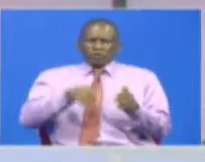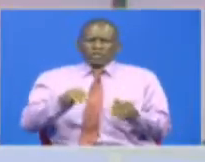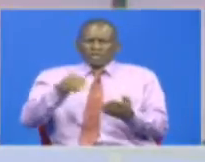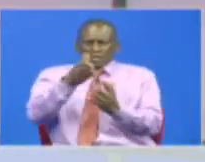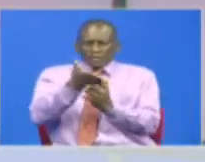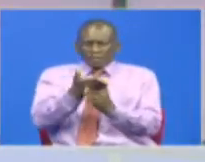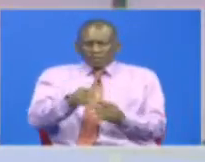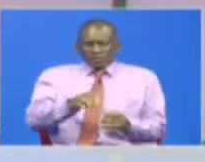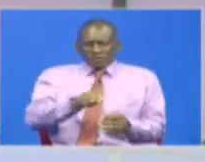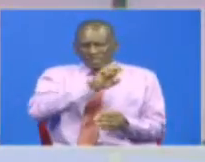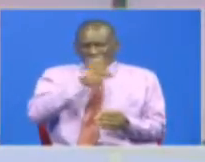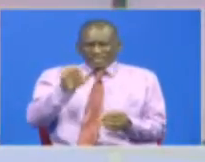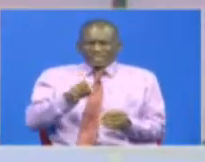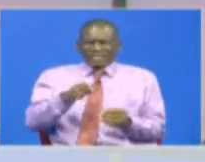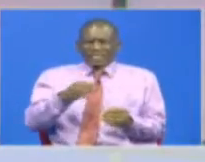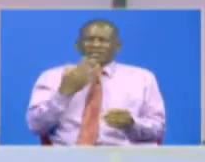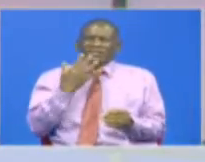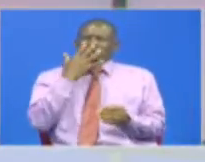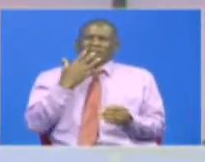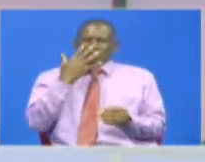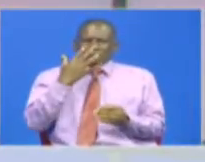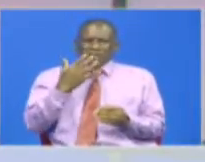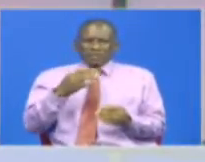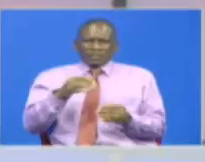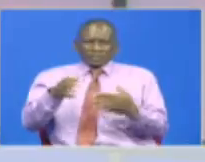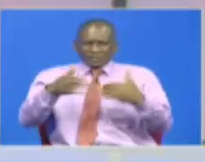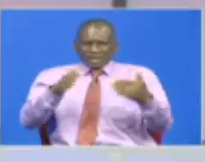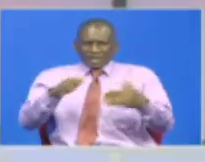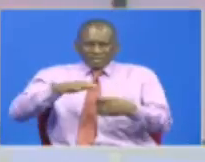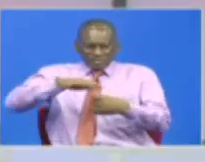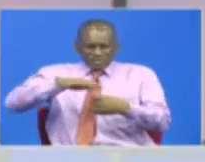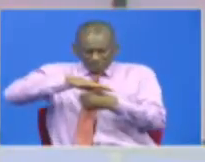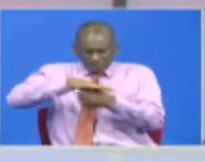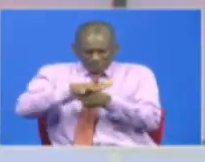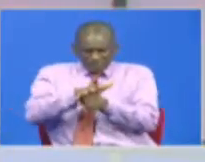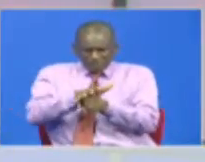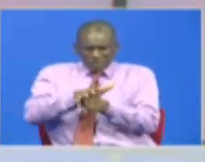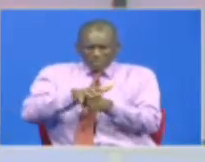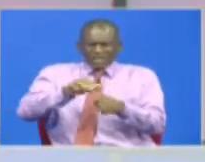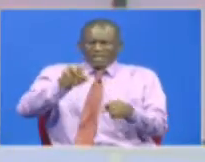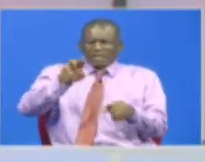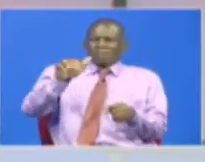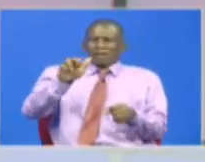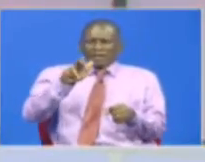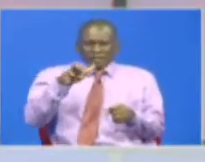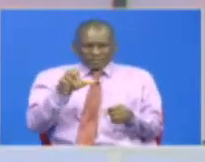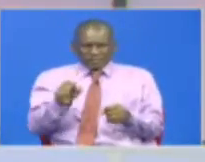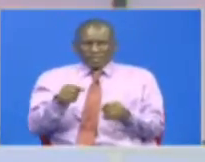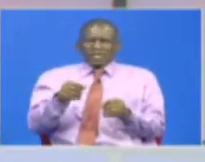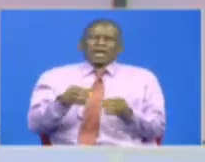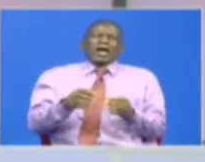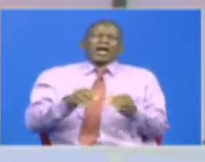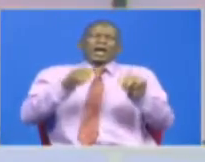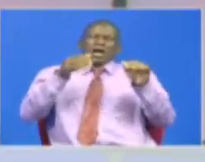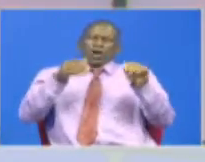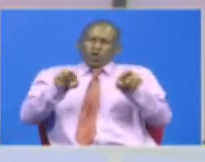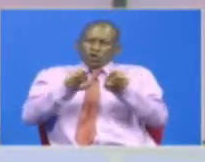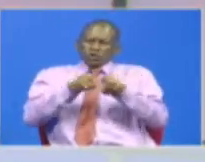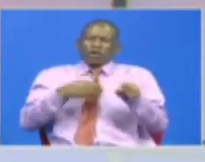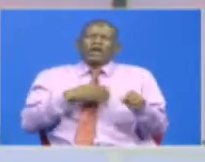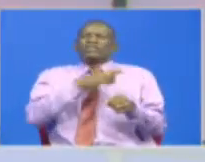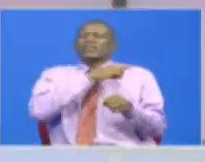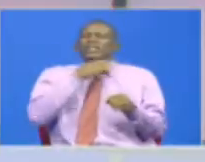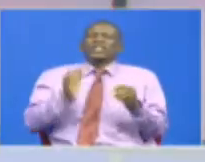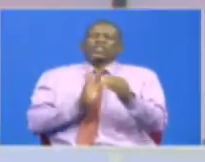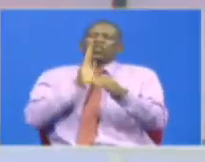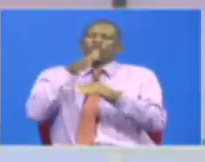Respiratory Syndrome coronavirus, that's MERS, poses no major risk to humans but has killed over